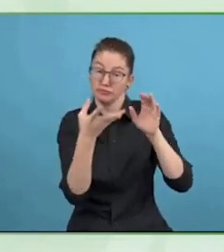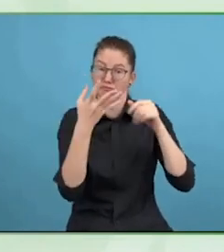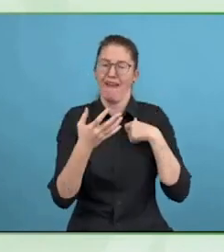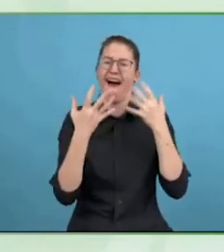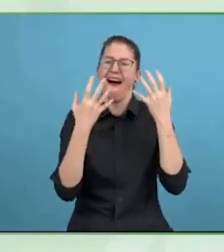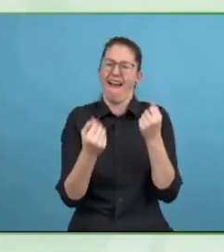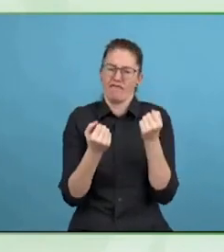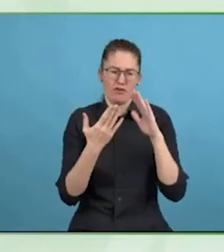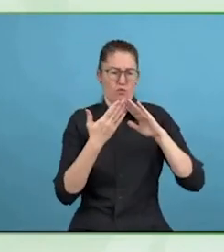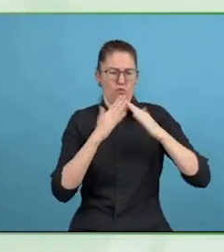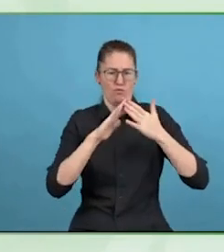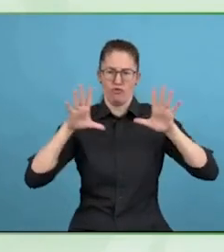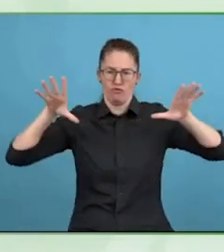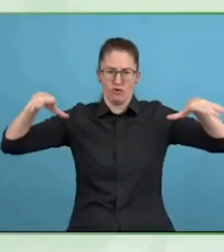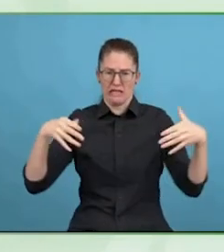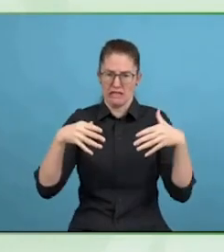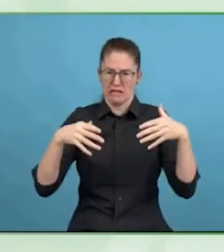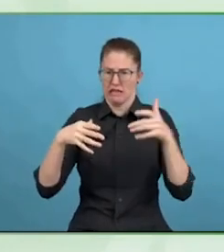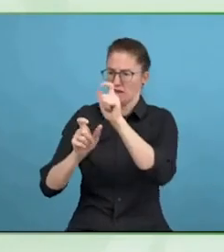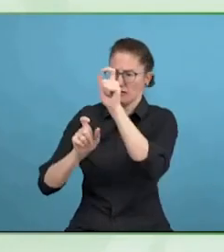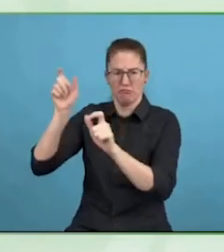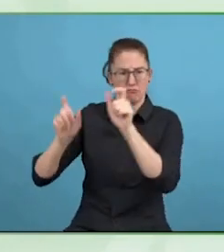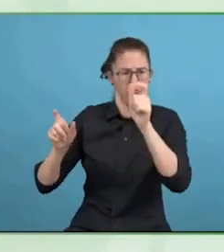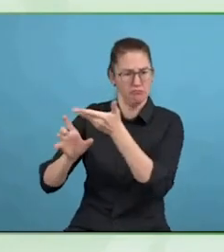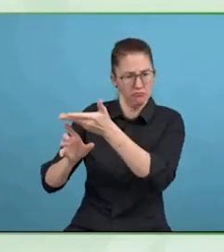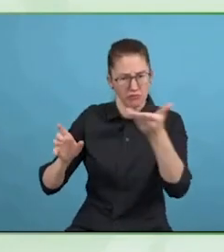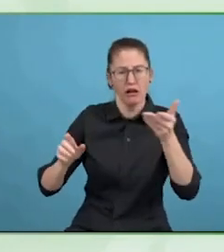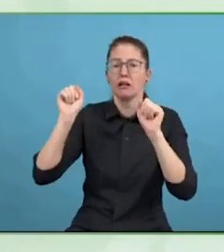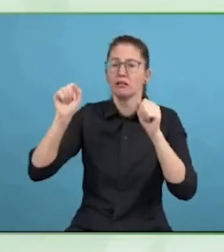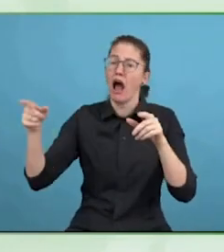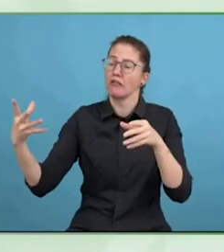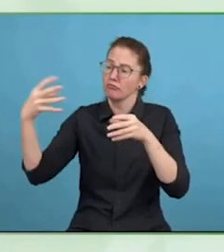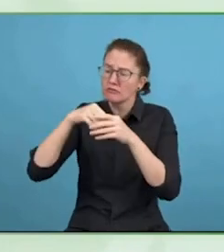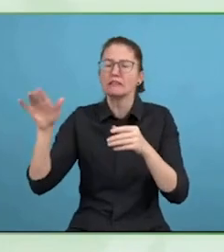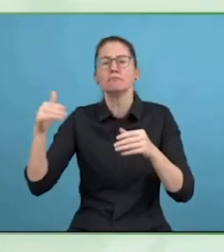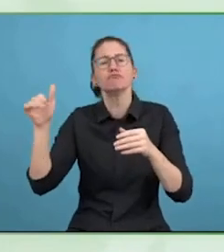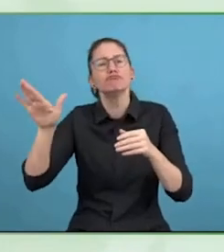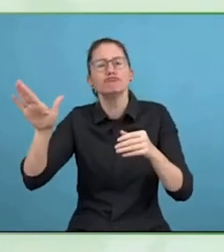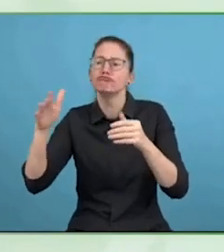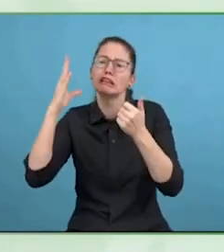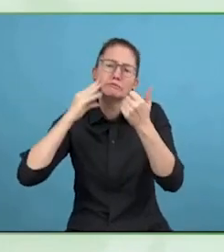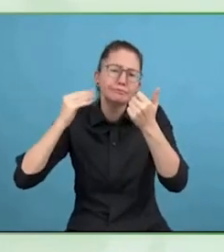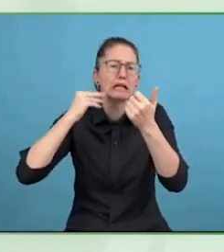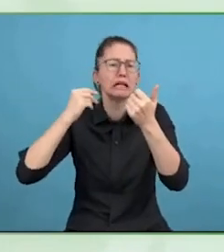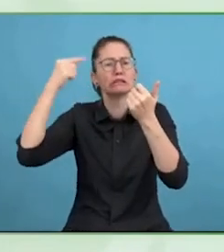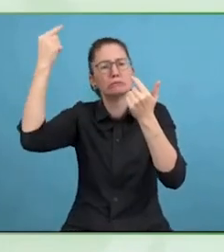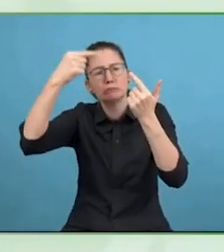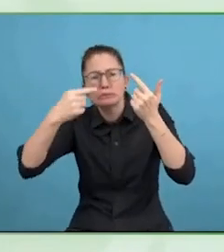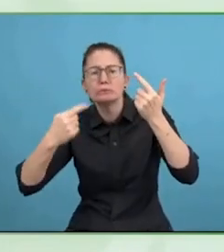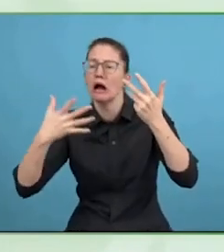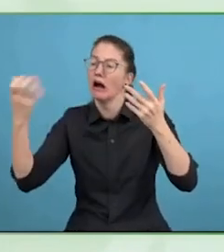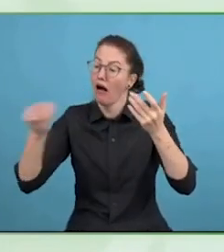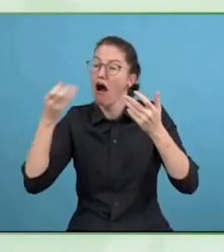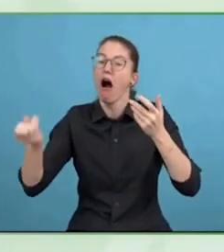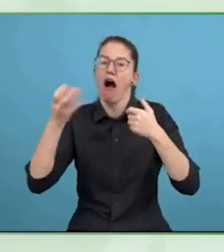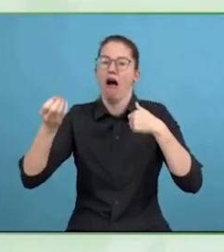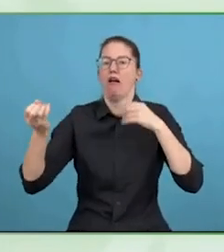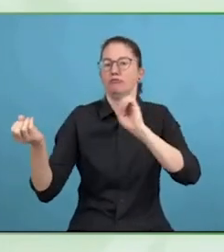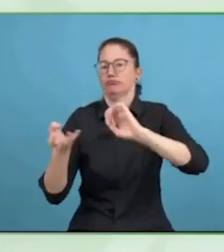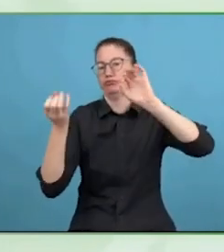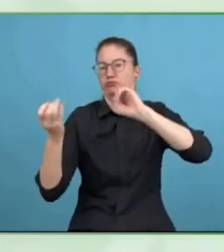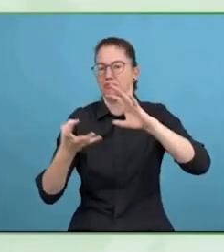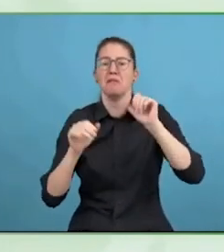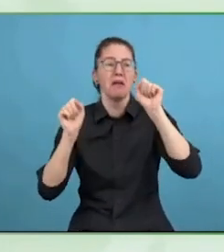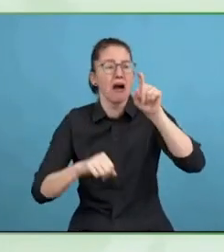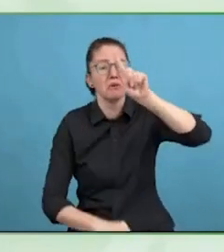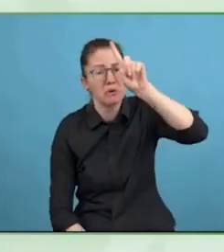material. We all know that the basic attitudes, they should be the same across